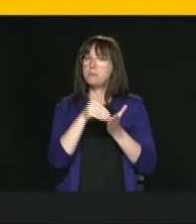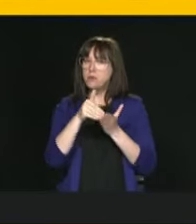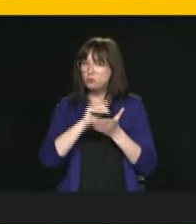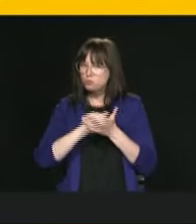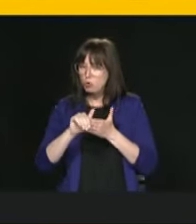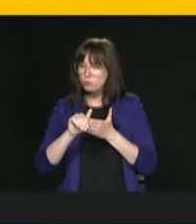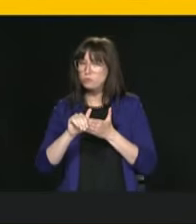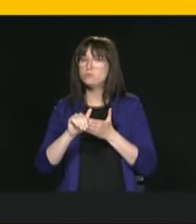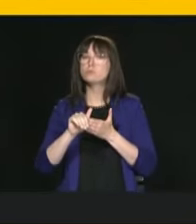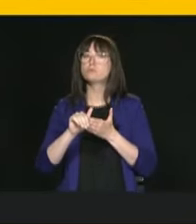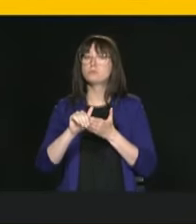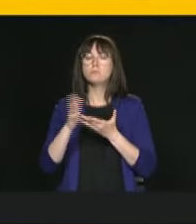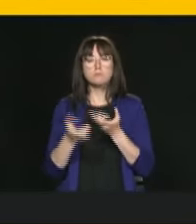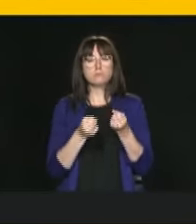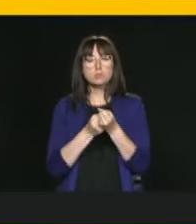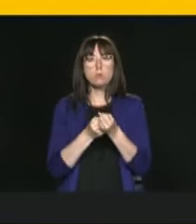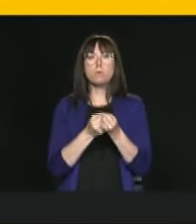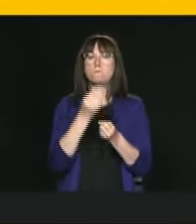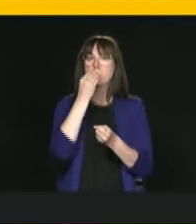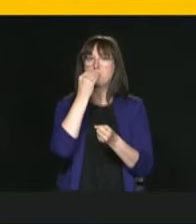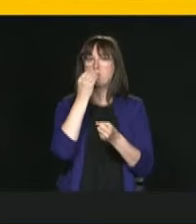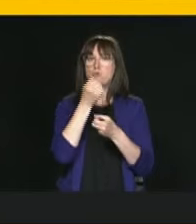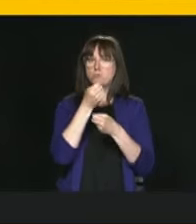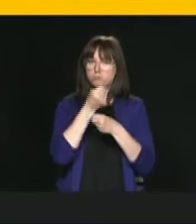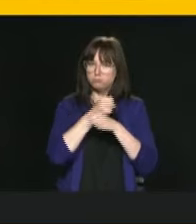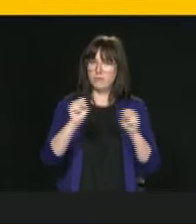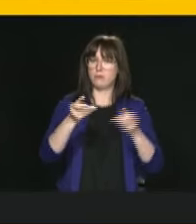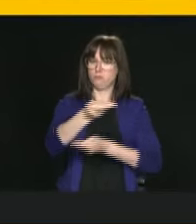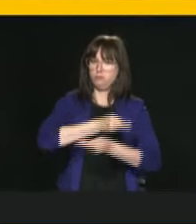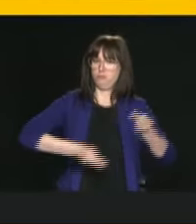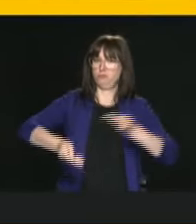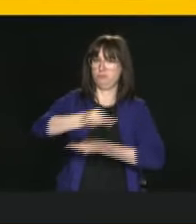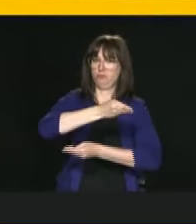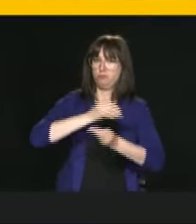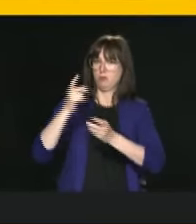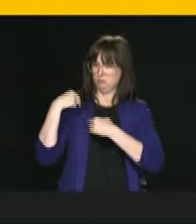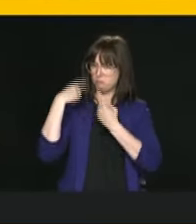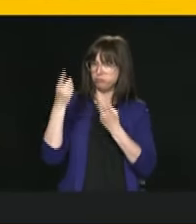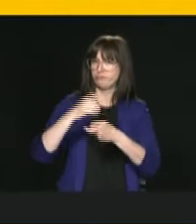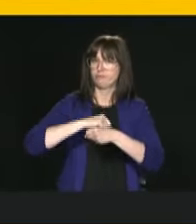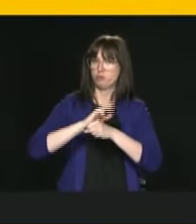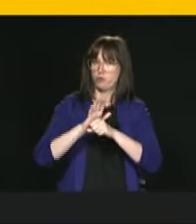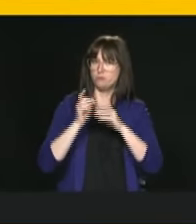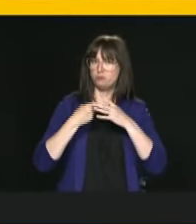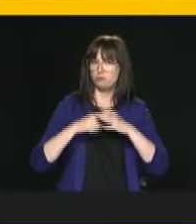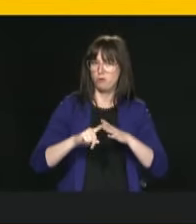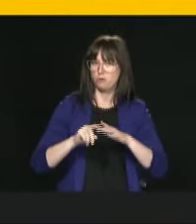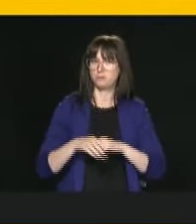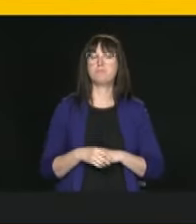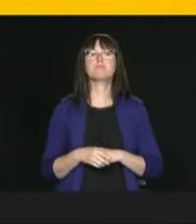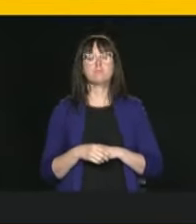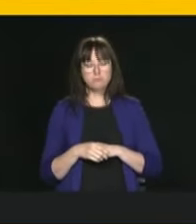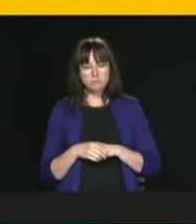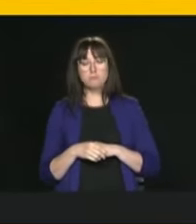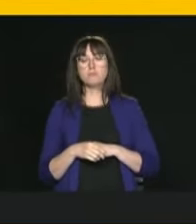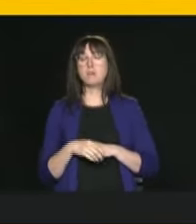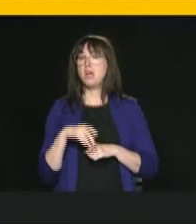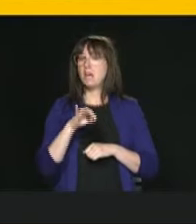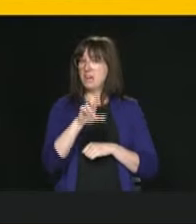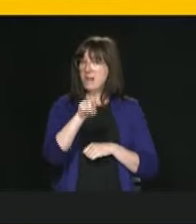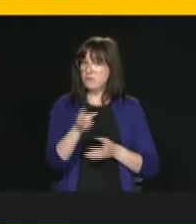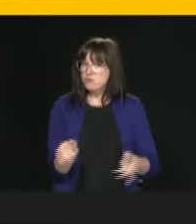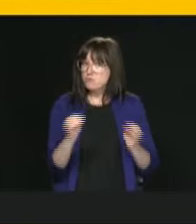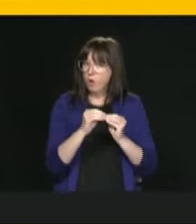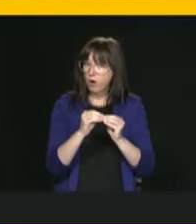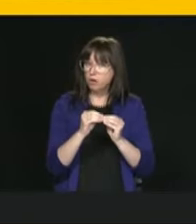safety from the outset of this crisis. And as I said earlier this week, if we have to do more, we will